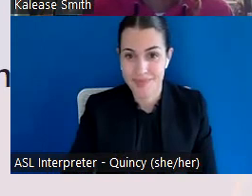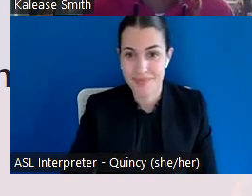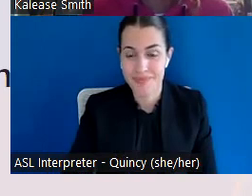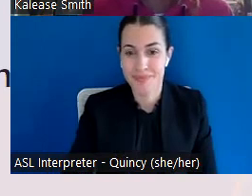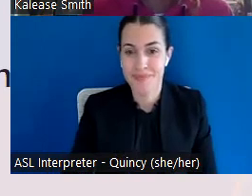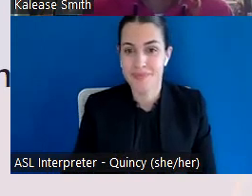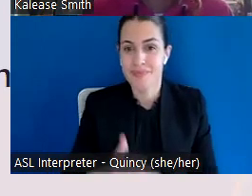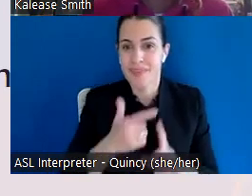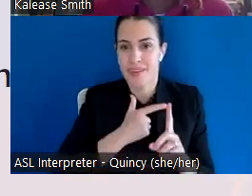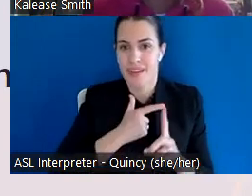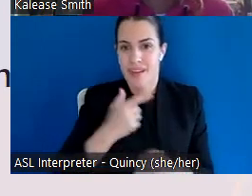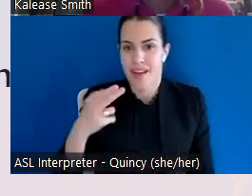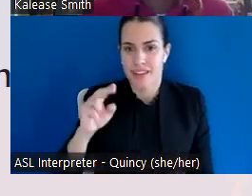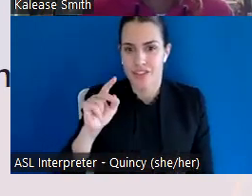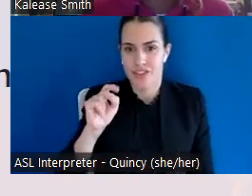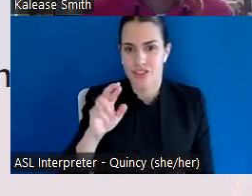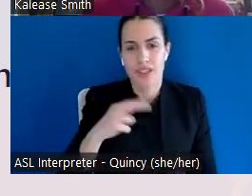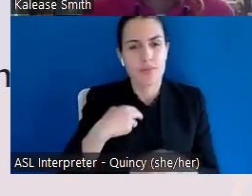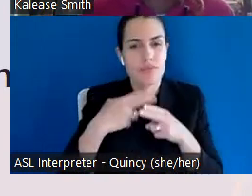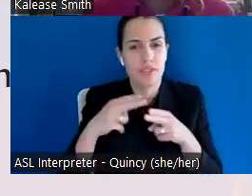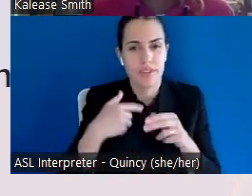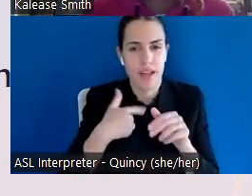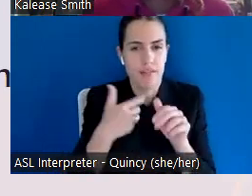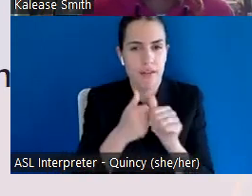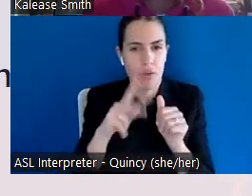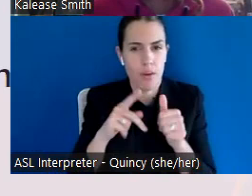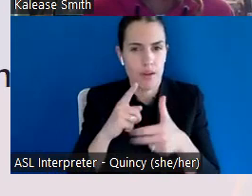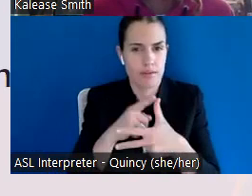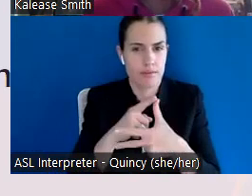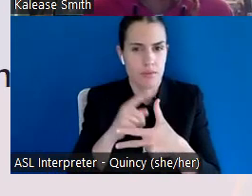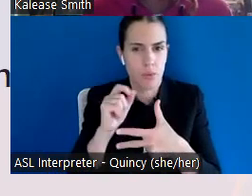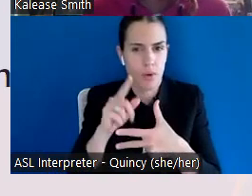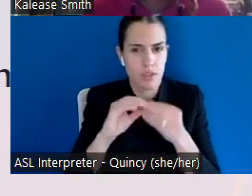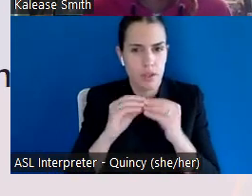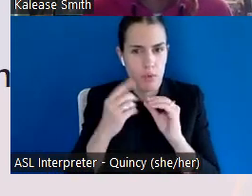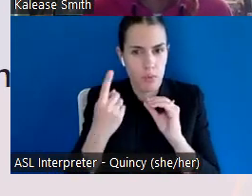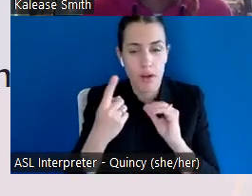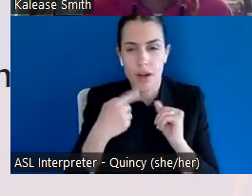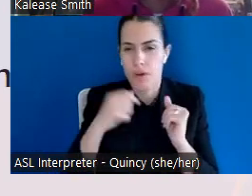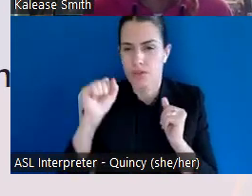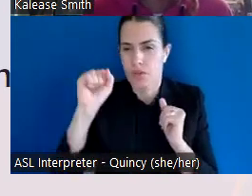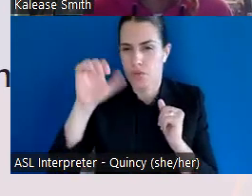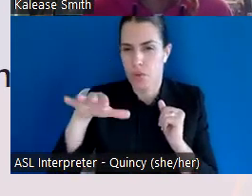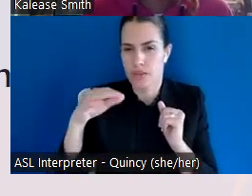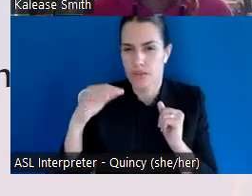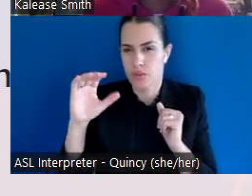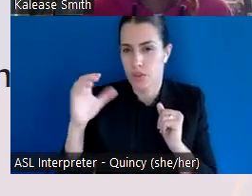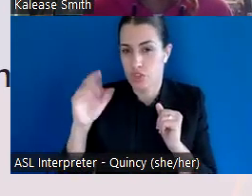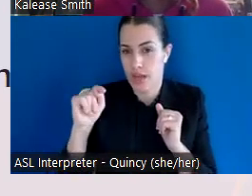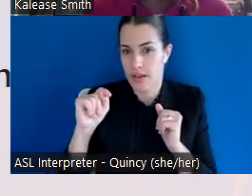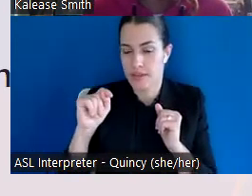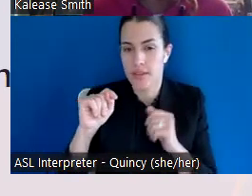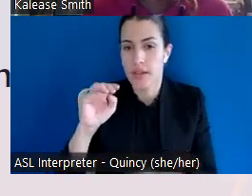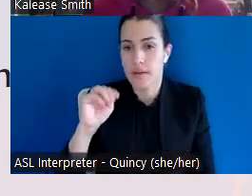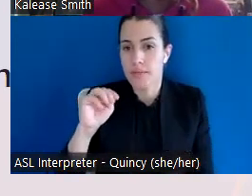And so briefly, I can follow up on question number 1 as well, but I actually just wanted to throw into the chat, at MNCASA, we